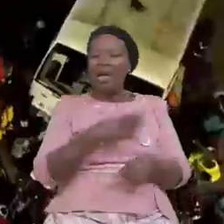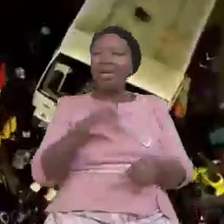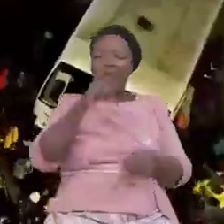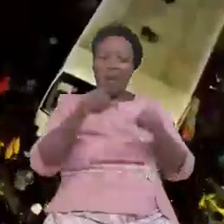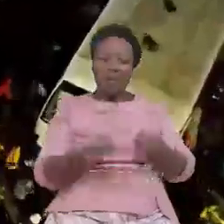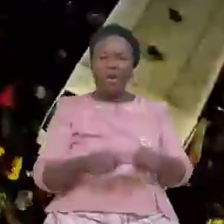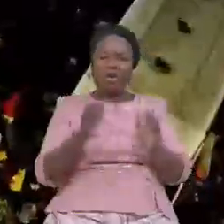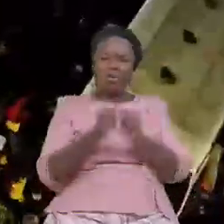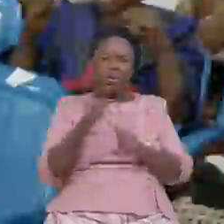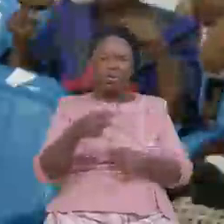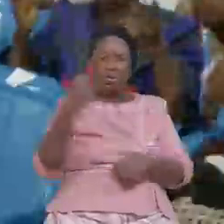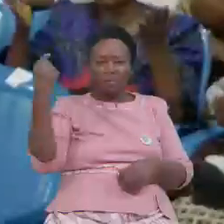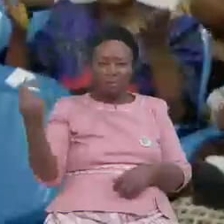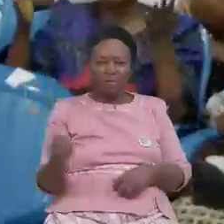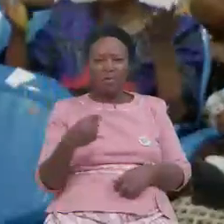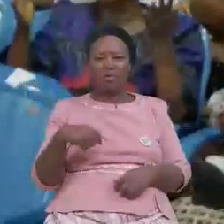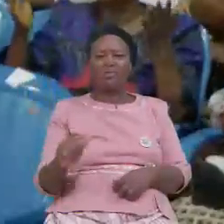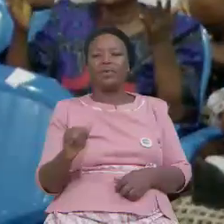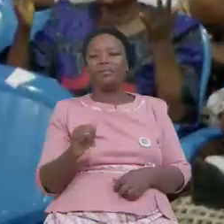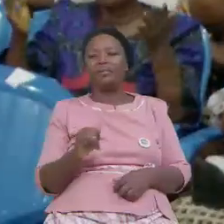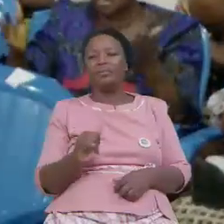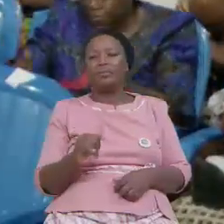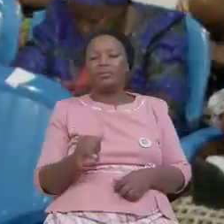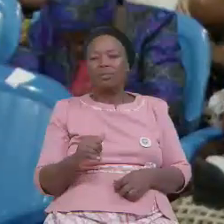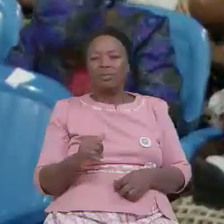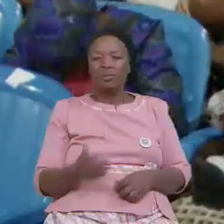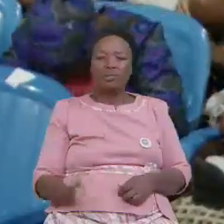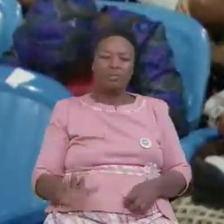you forever. Raise up that hand.